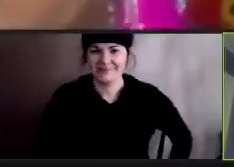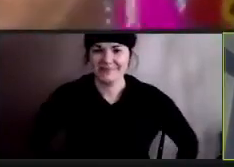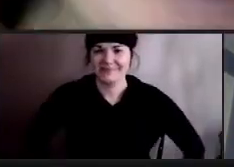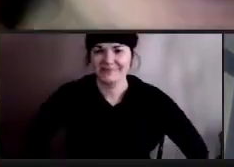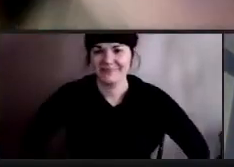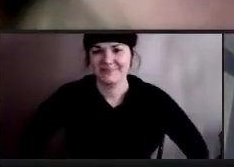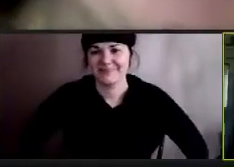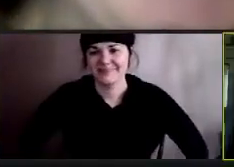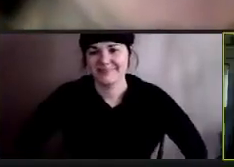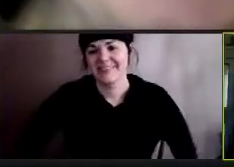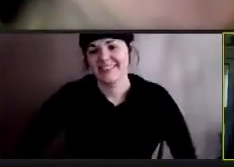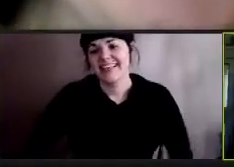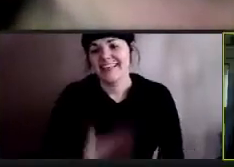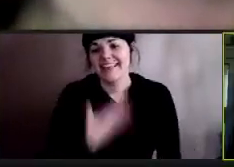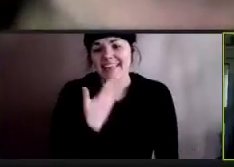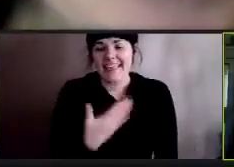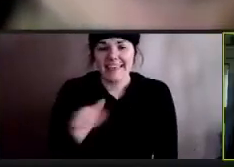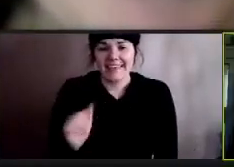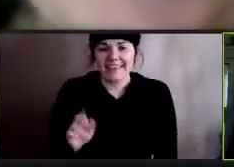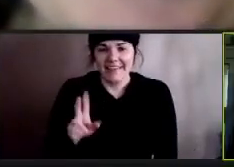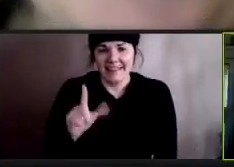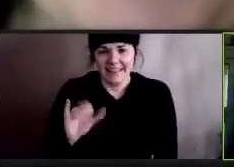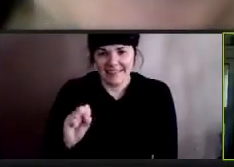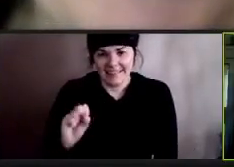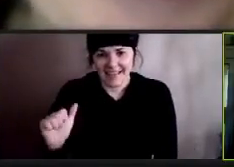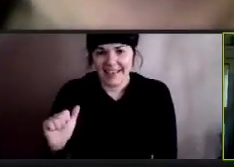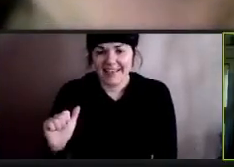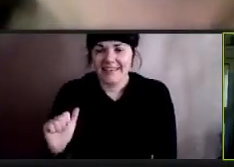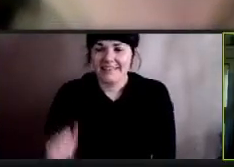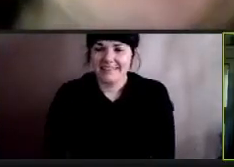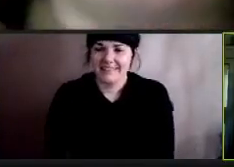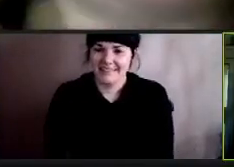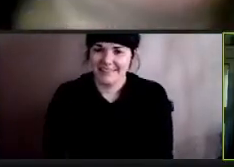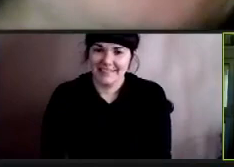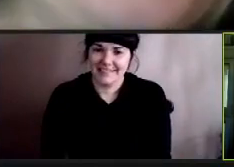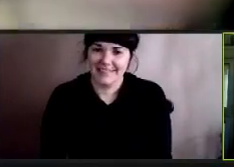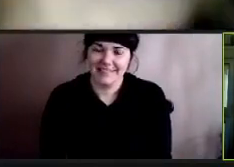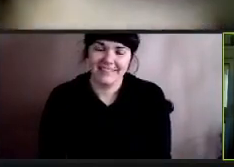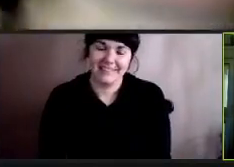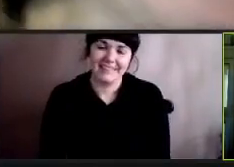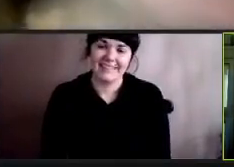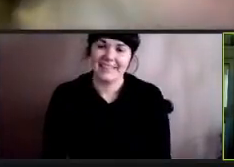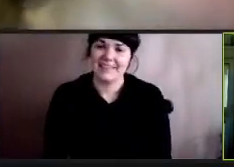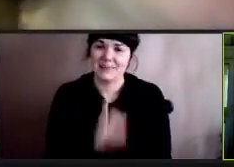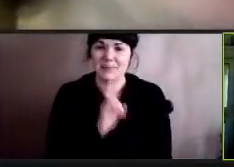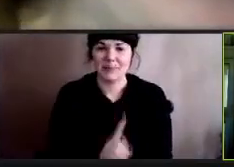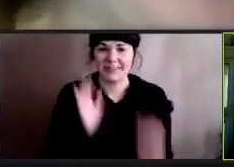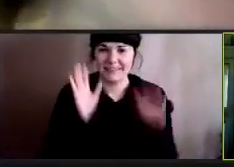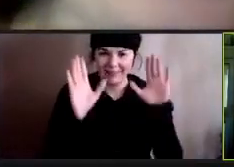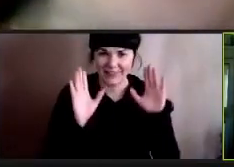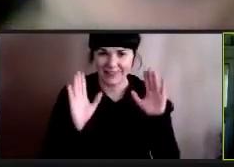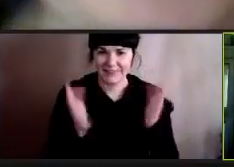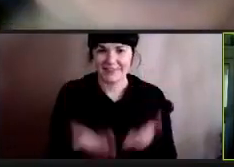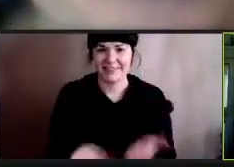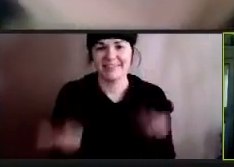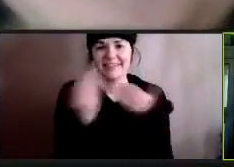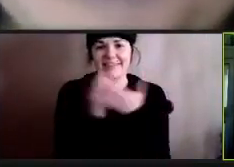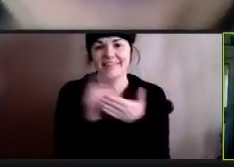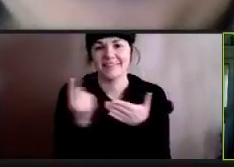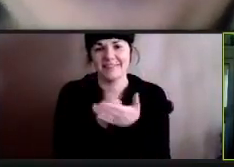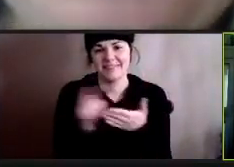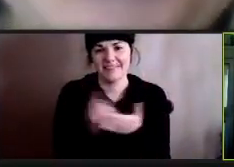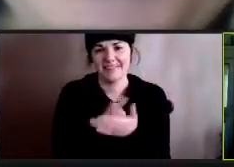Thank you, Arlisa. It is so it's so great to have you every day or every week on the town hall.